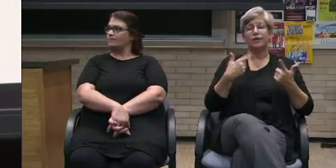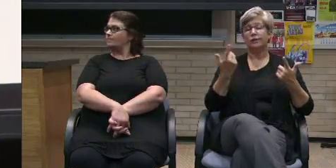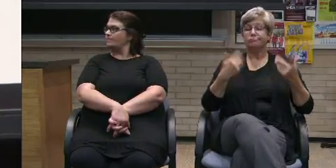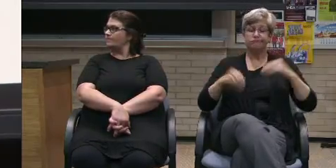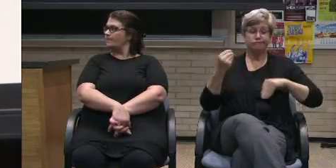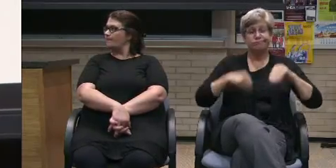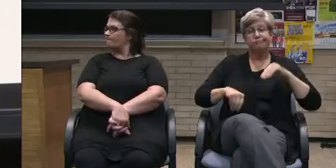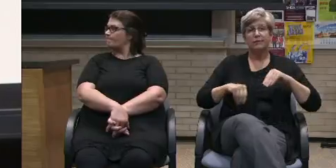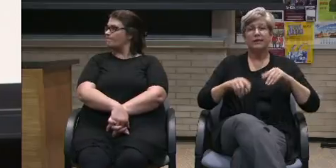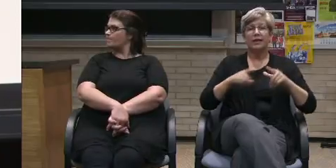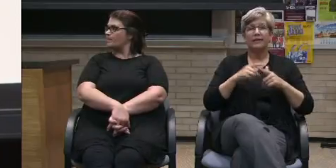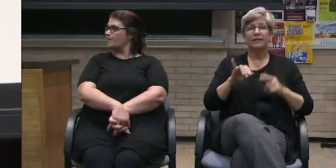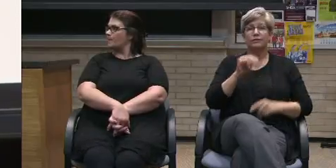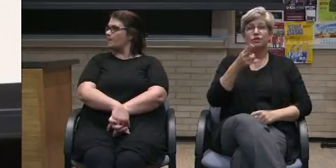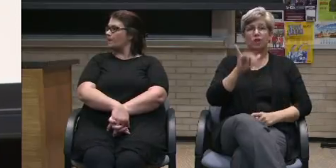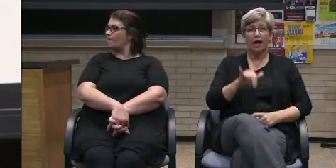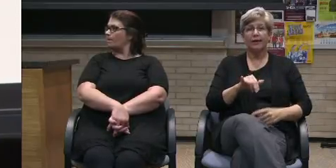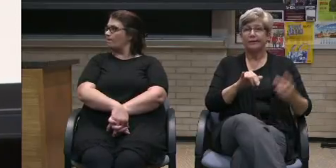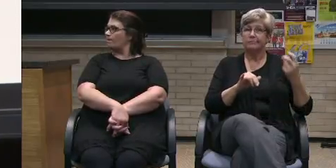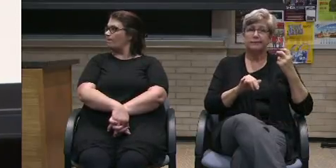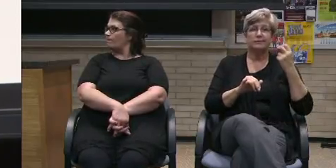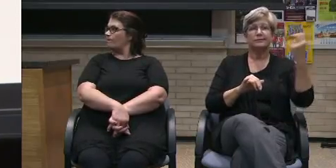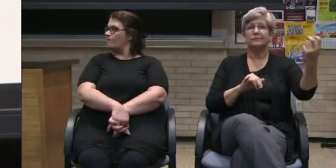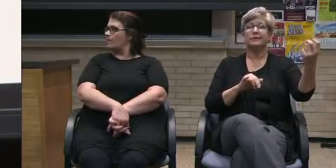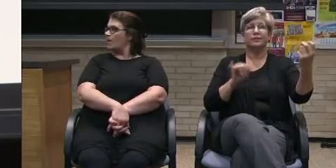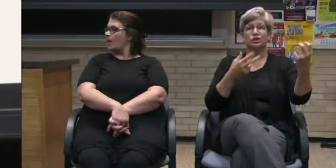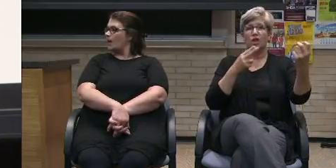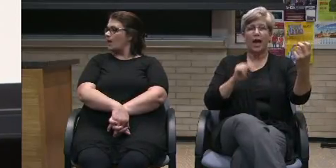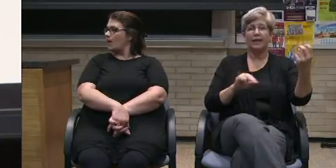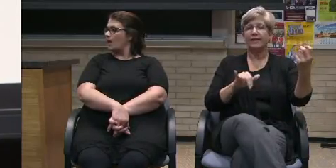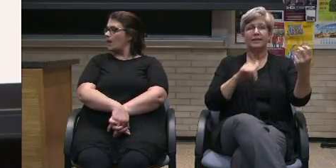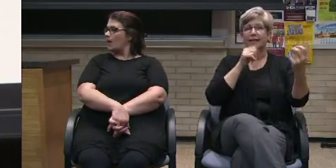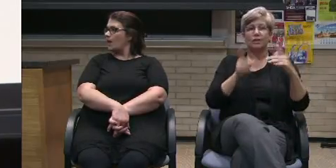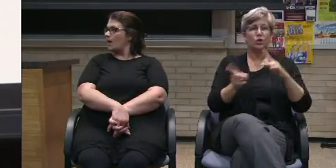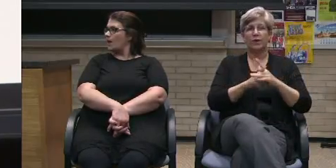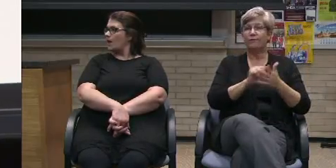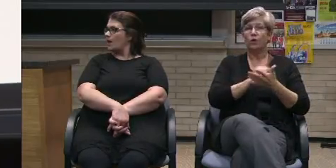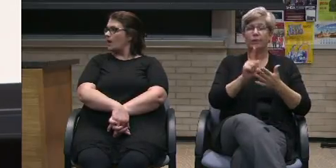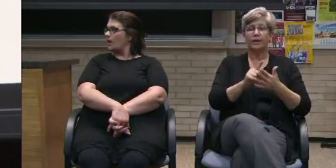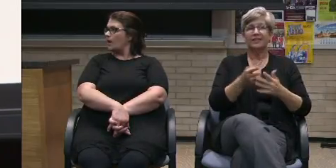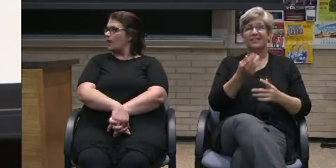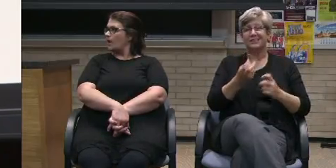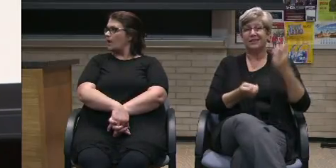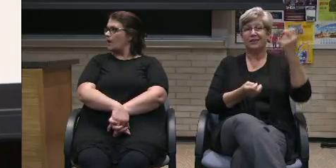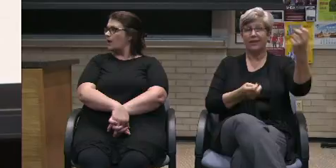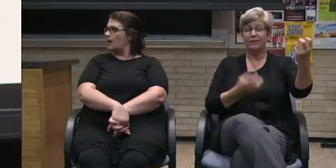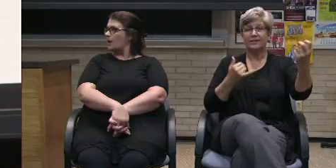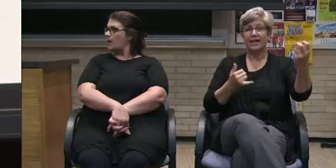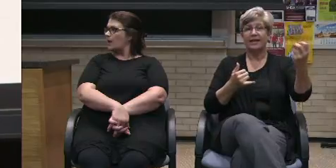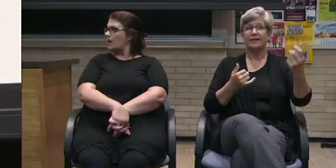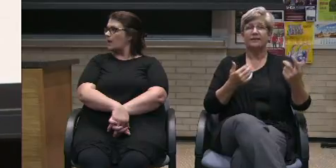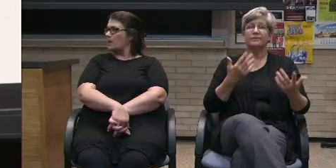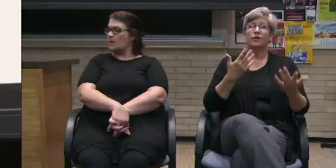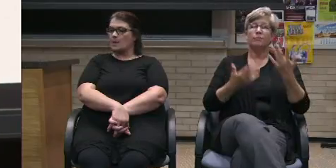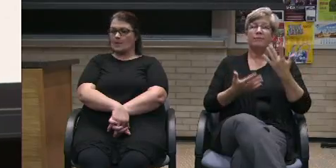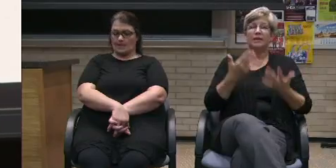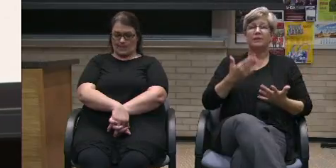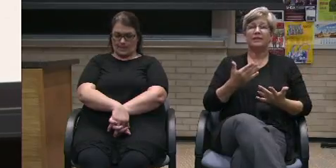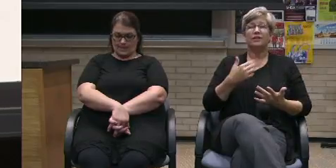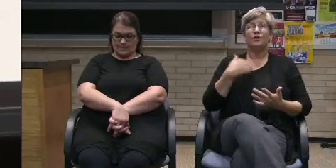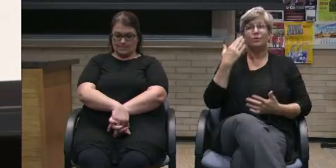when you know that the provost has mentioned retention, retention, retention, retention, retention, and maybe it's at top of mind, you might say, hey,